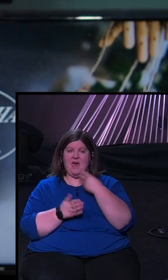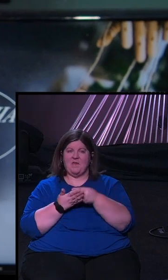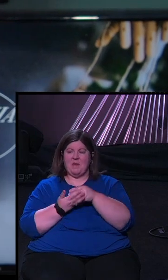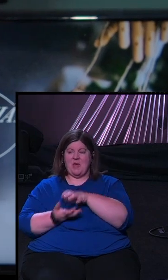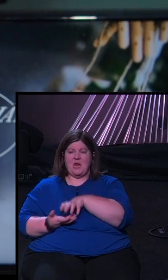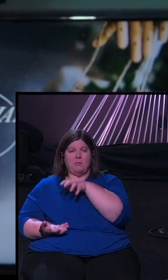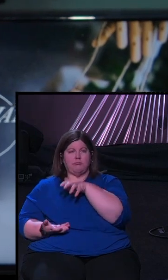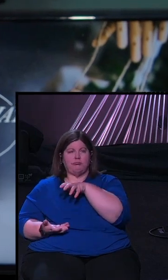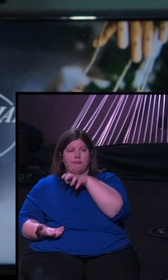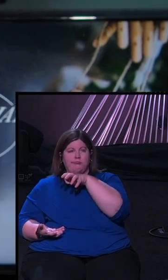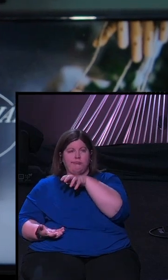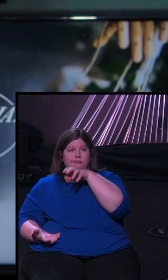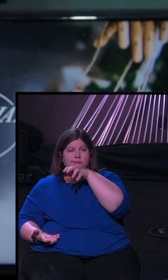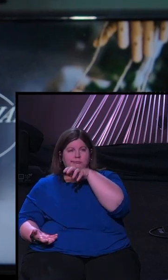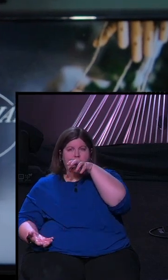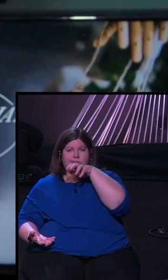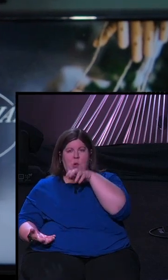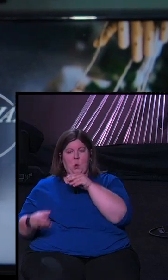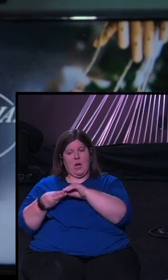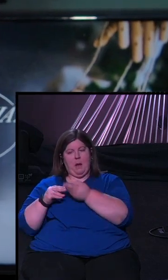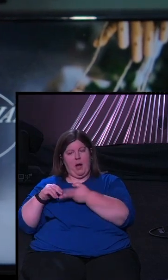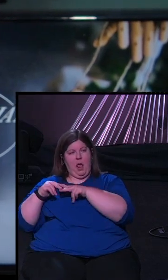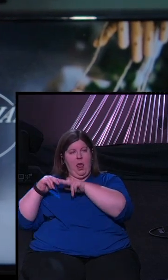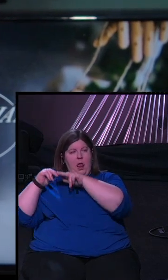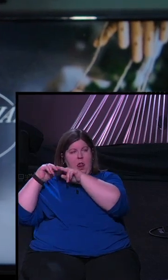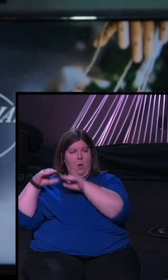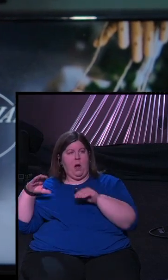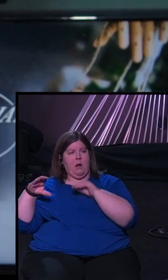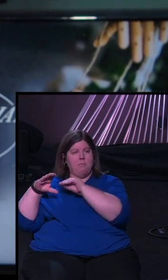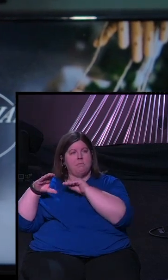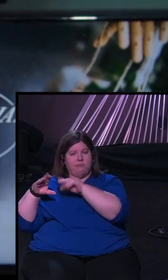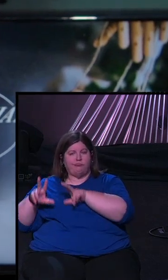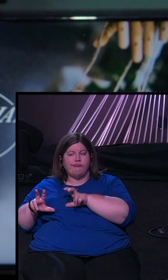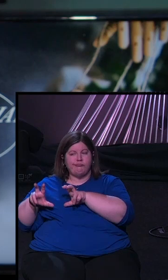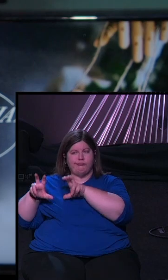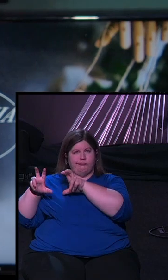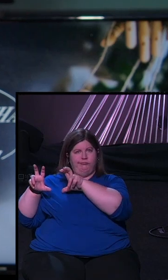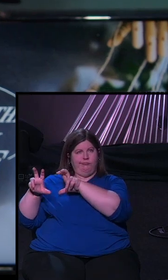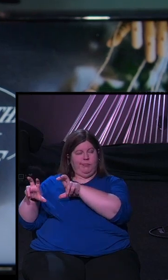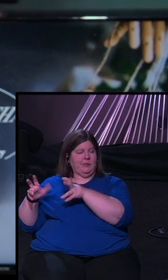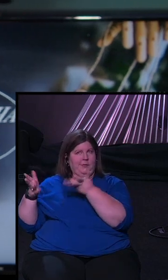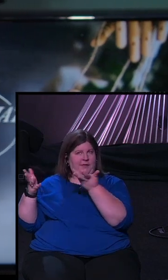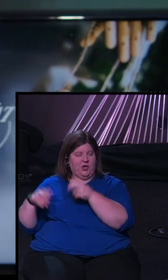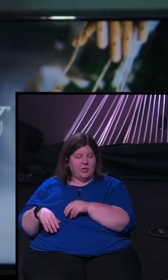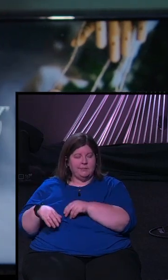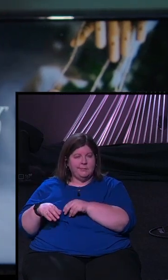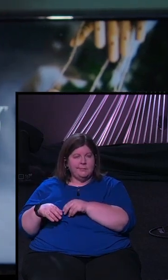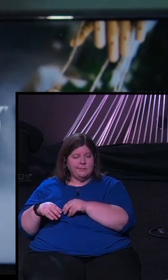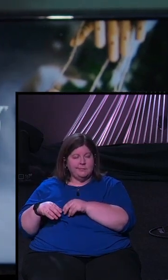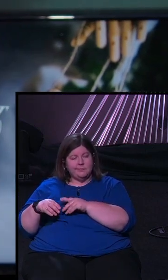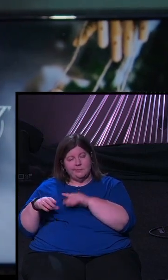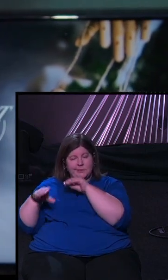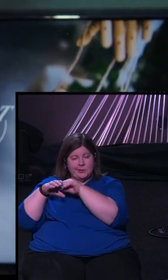in a bigger and bigger pile, or a bigger number, or a bigger investment accounts, or bank account, or